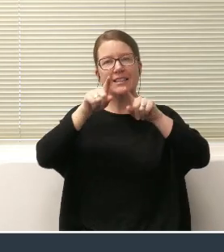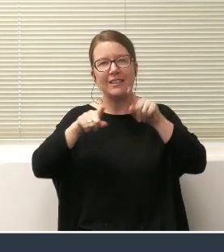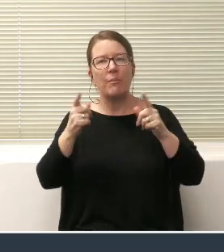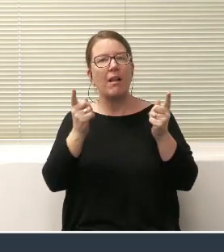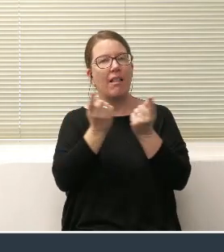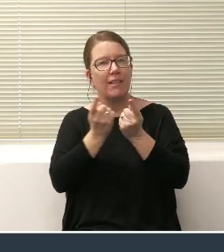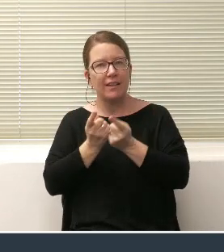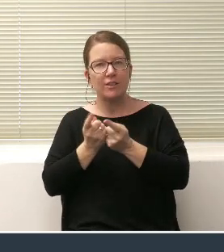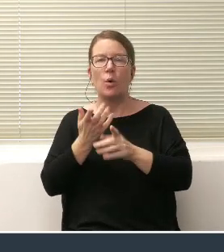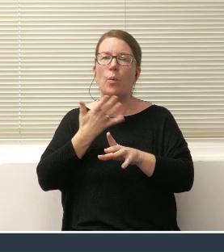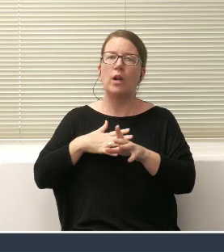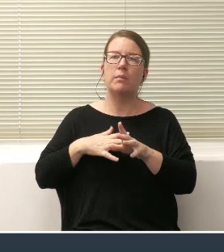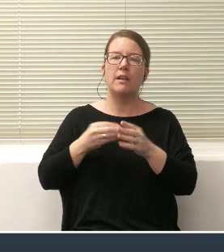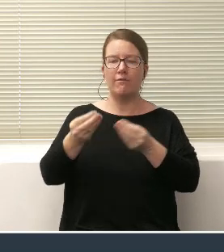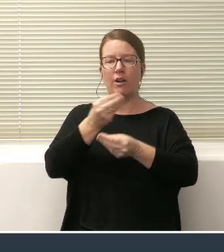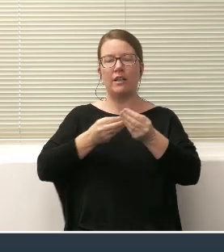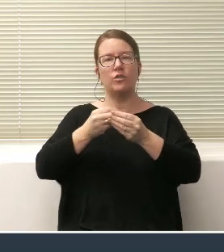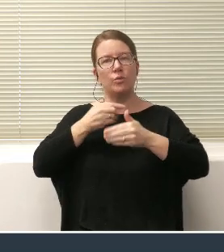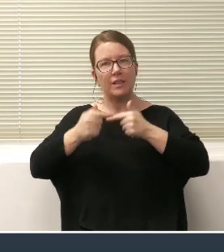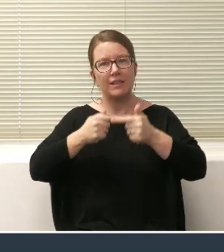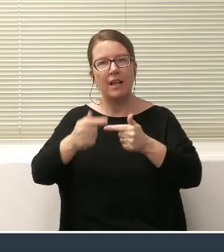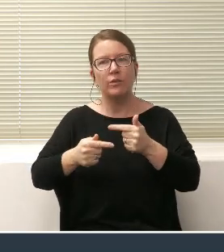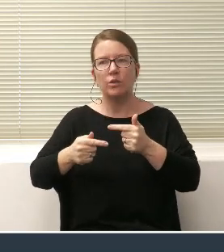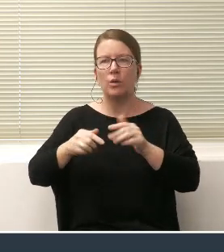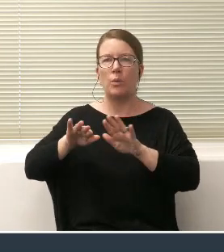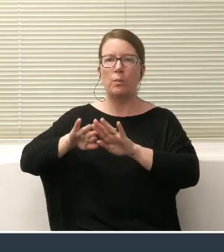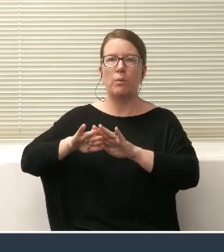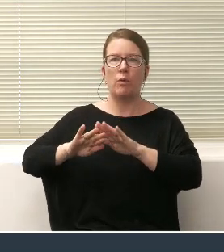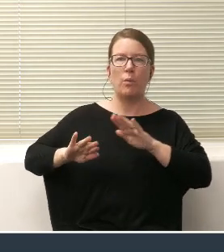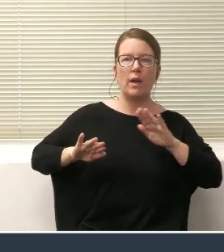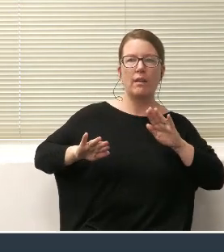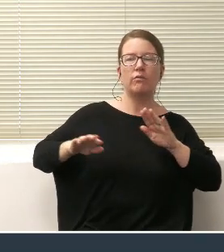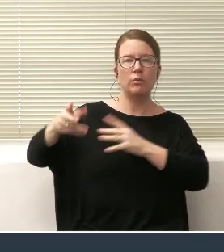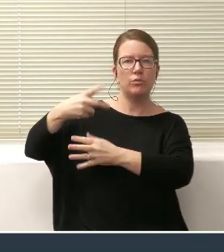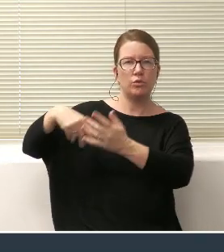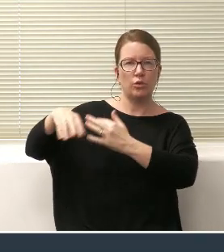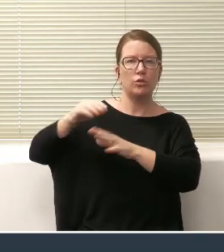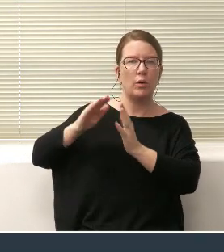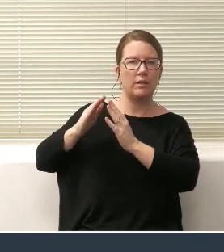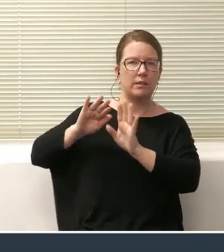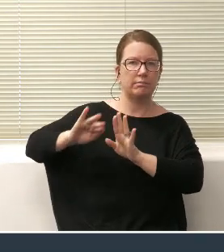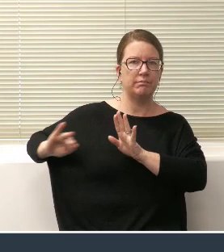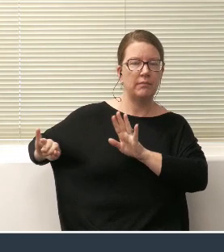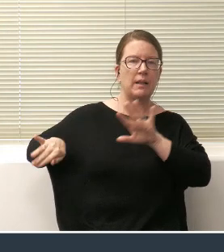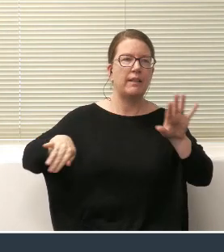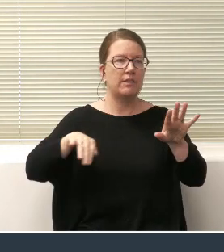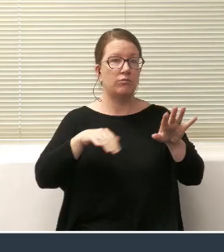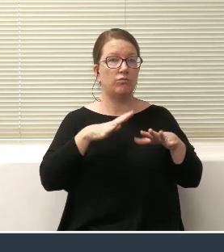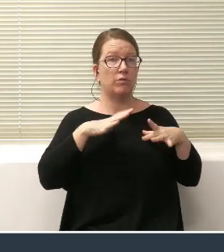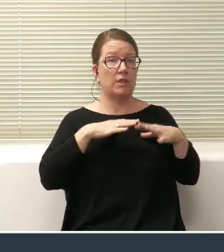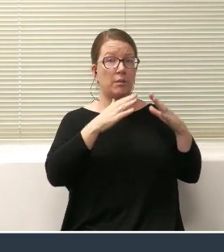financially sustainable, about moving away from social housing, increasing retirement units over